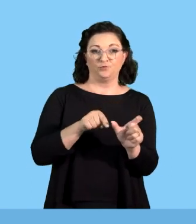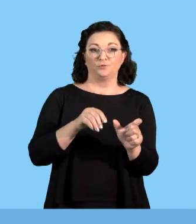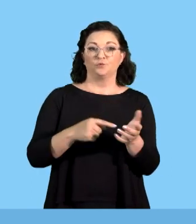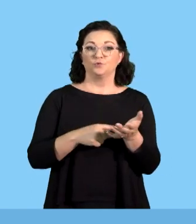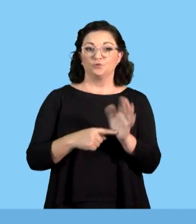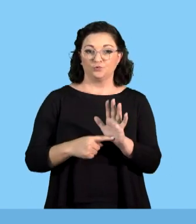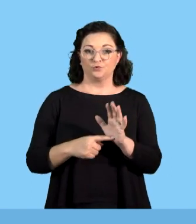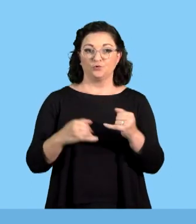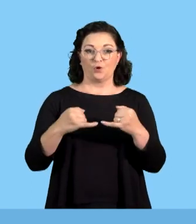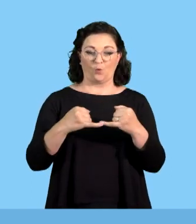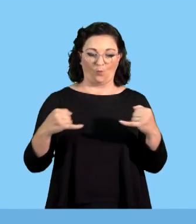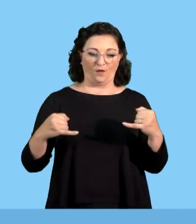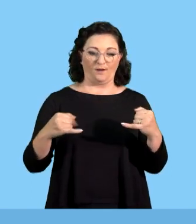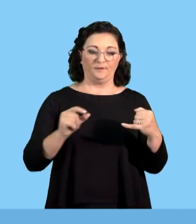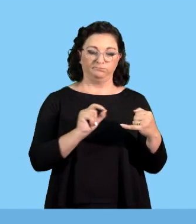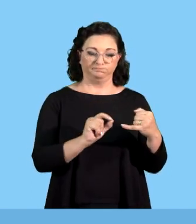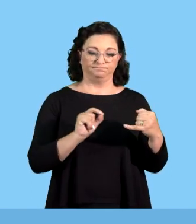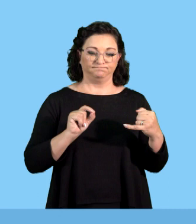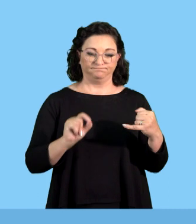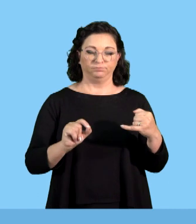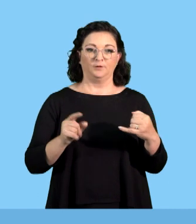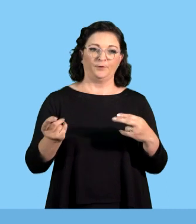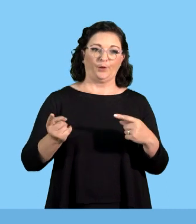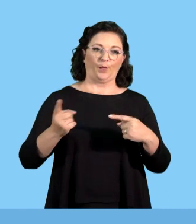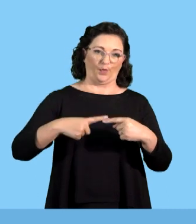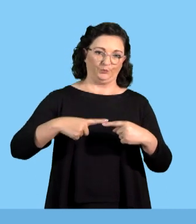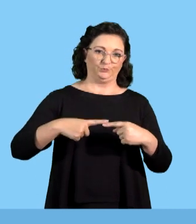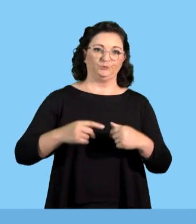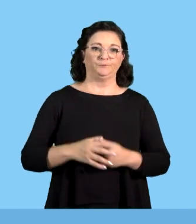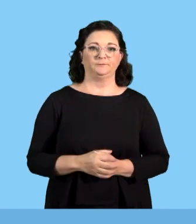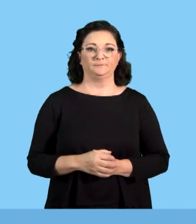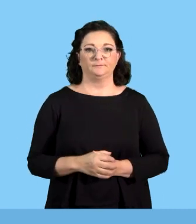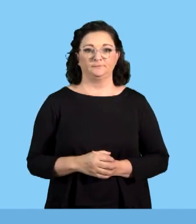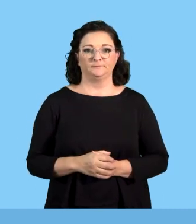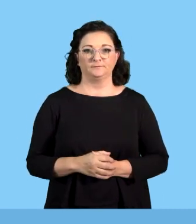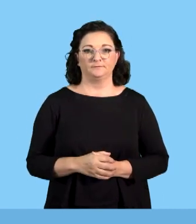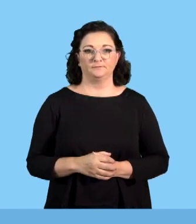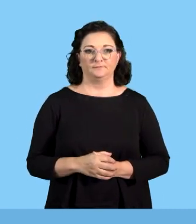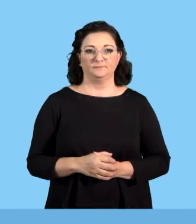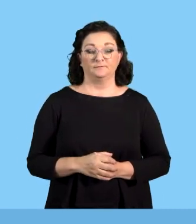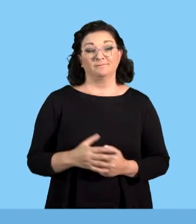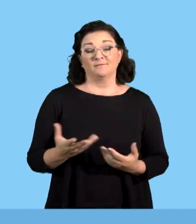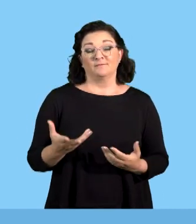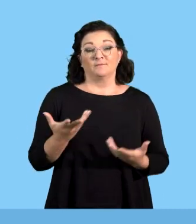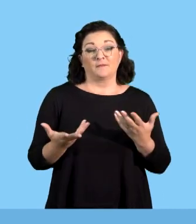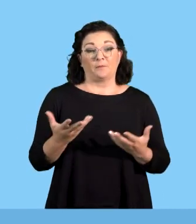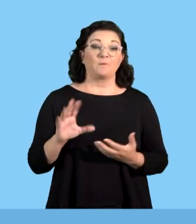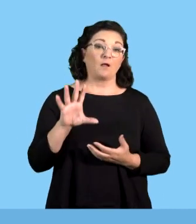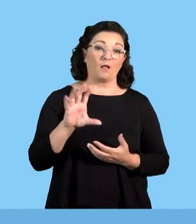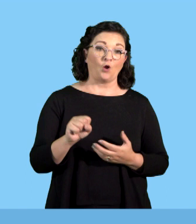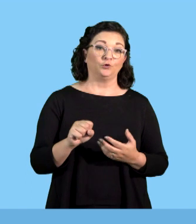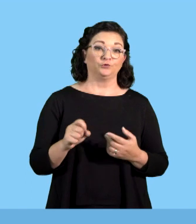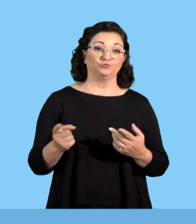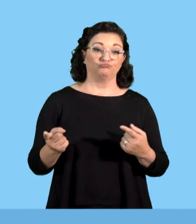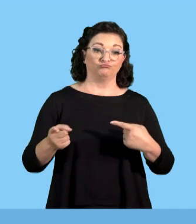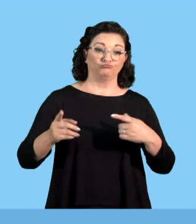to show that this, we know what it is, we're going to label it as a closed switch. If, for instance, if maybe they do ask you to draw a